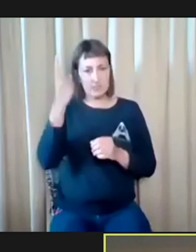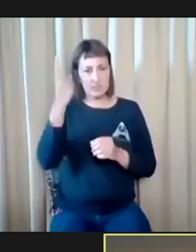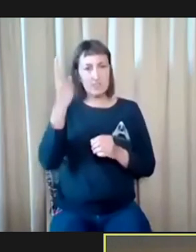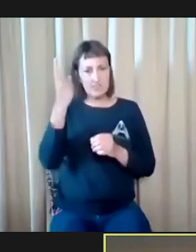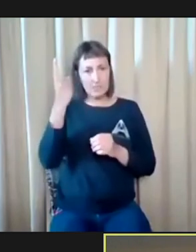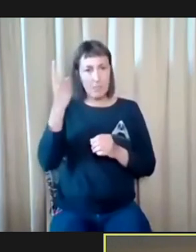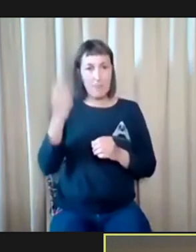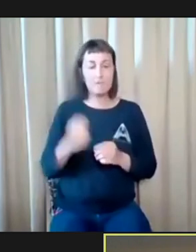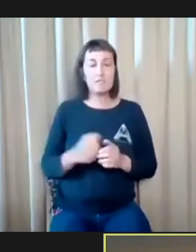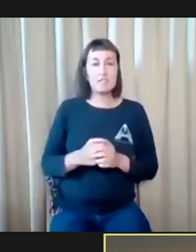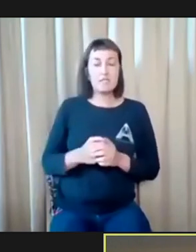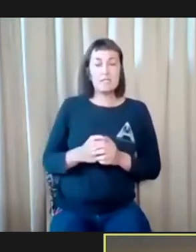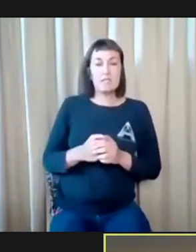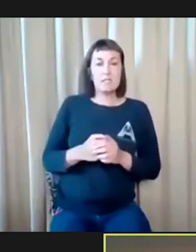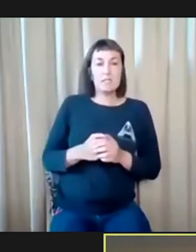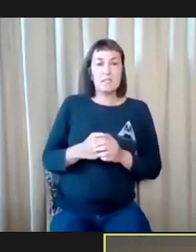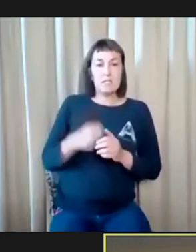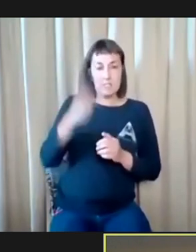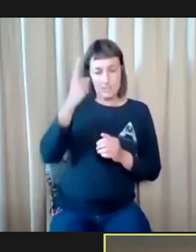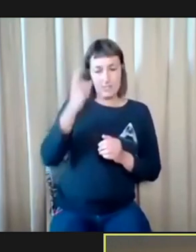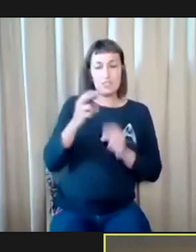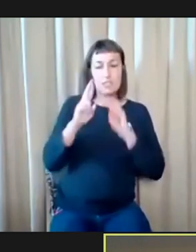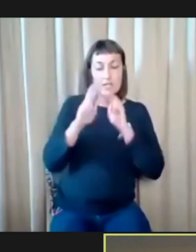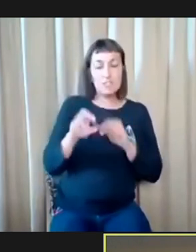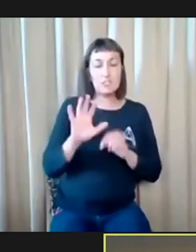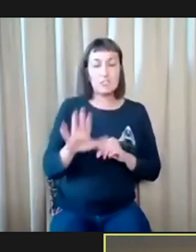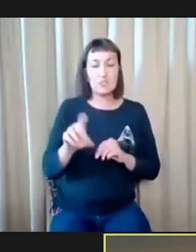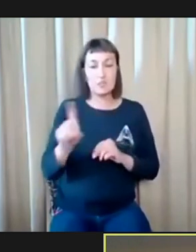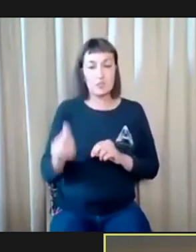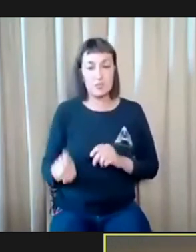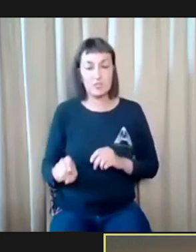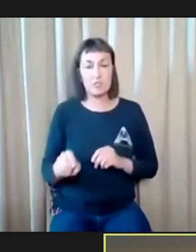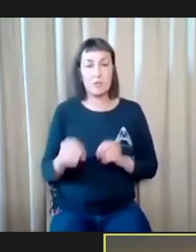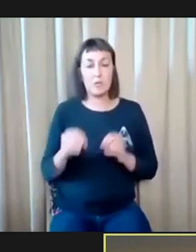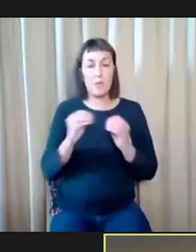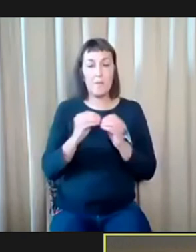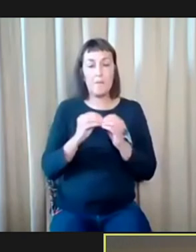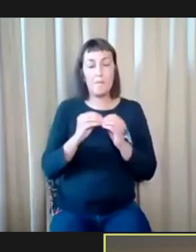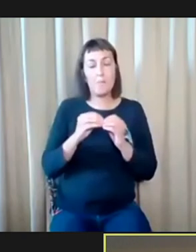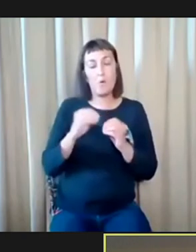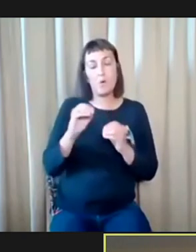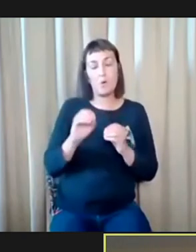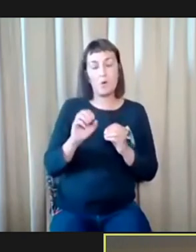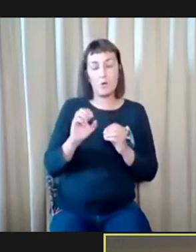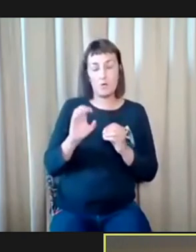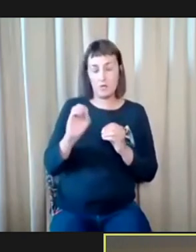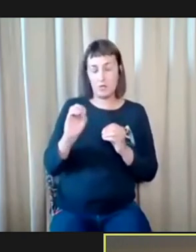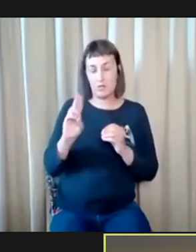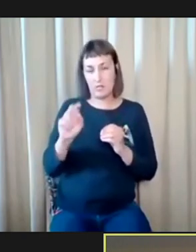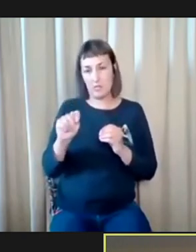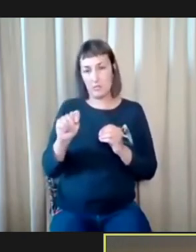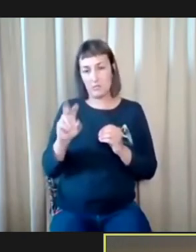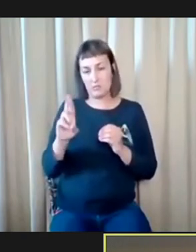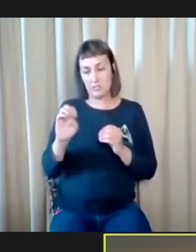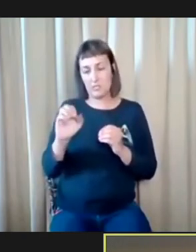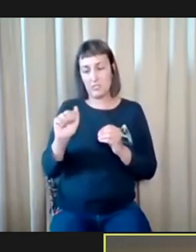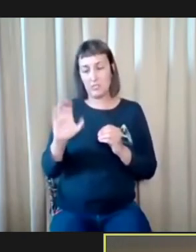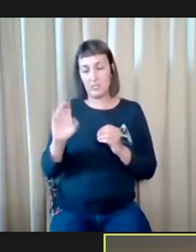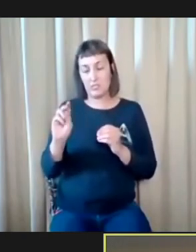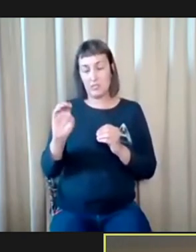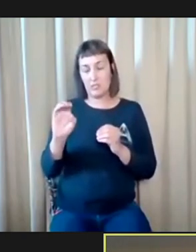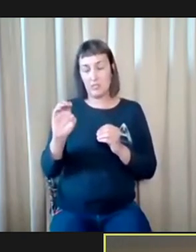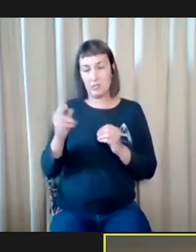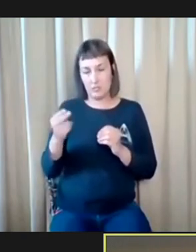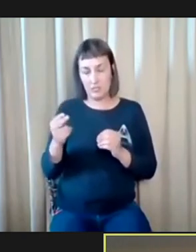I think, to answer your question, I think more outreach would need to go more to adults who have